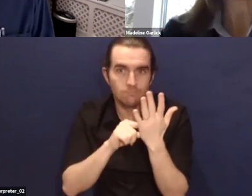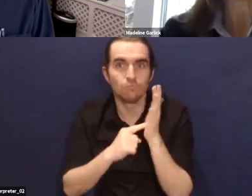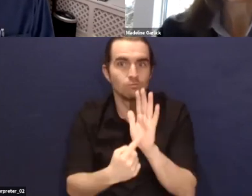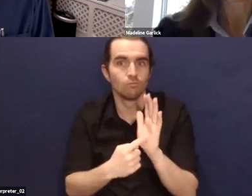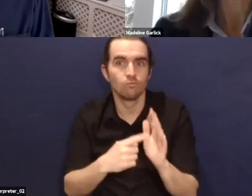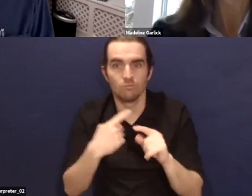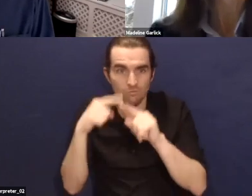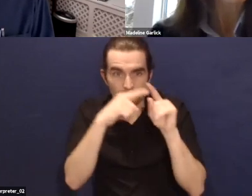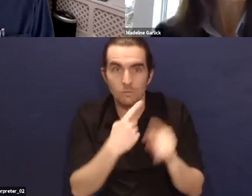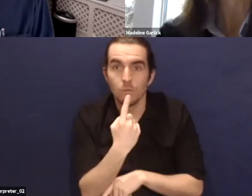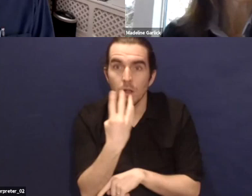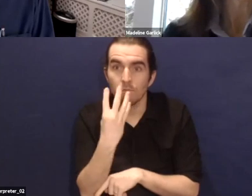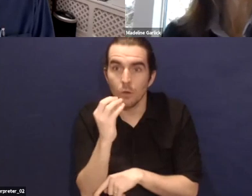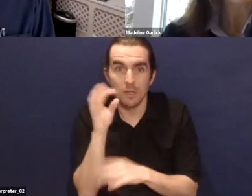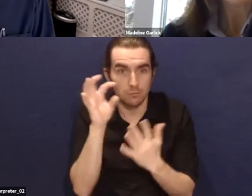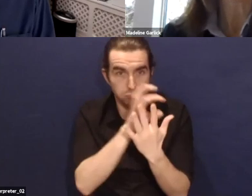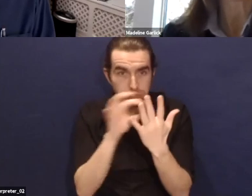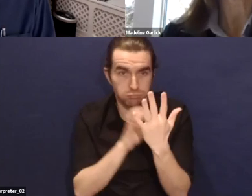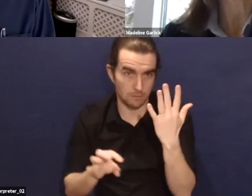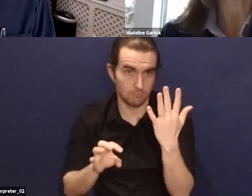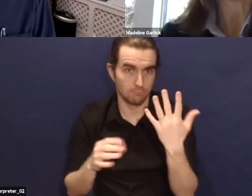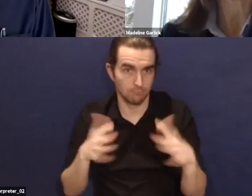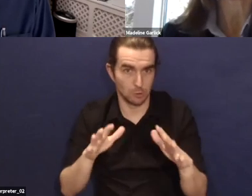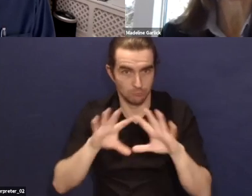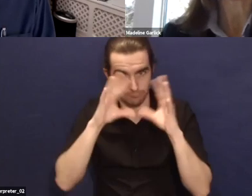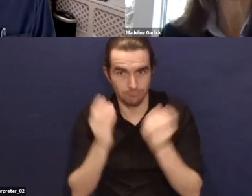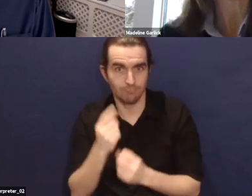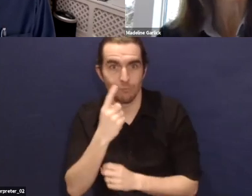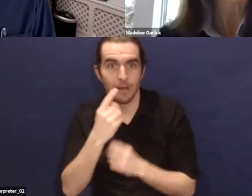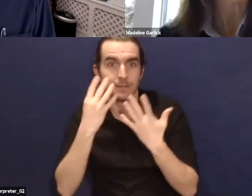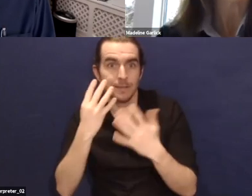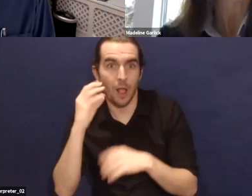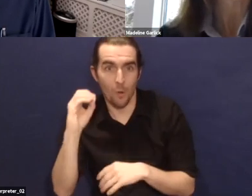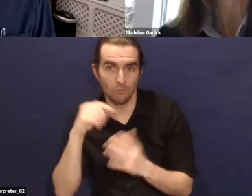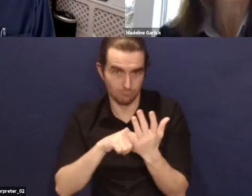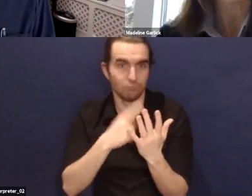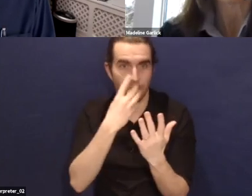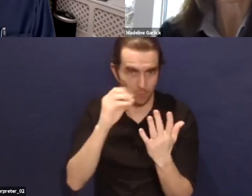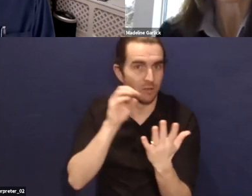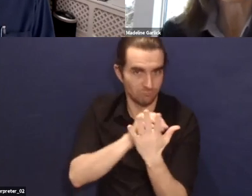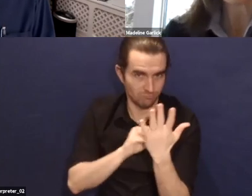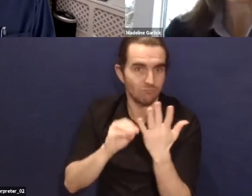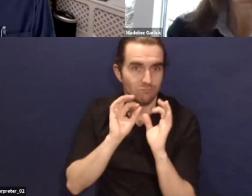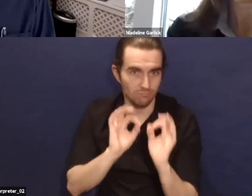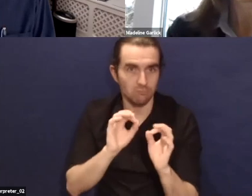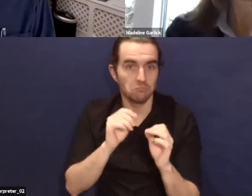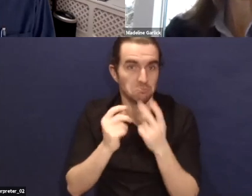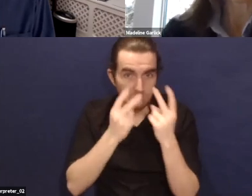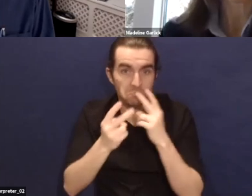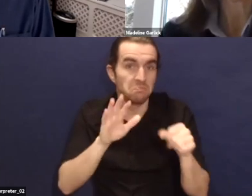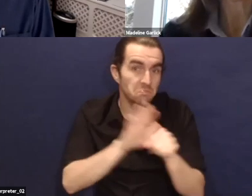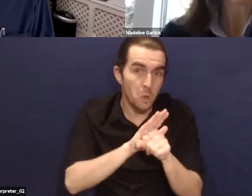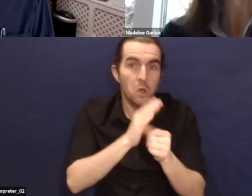point. But very positively, 80 of those states are making exceptions for people who are seeking asylum.